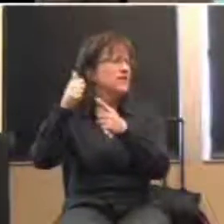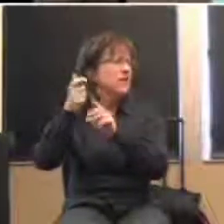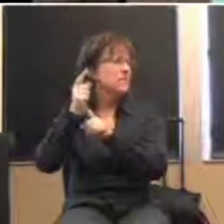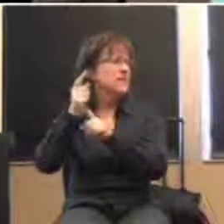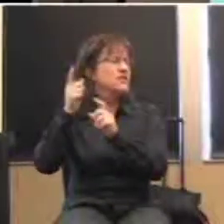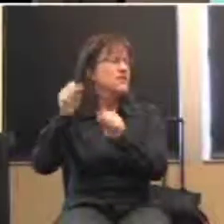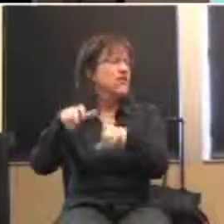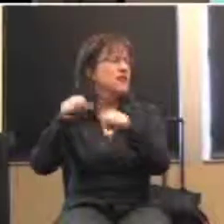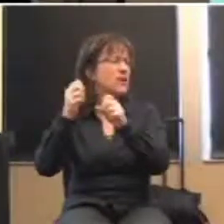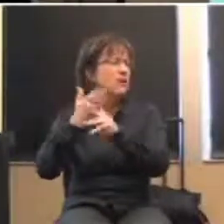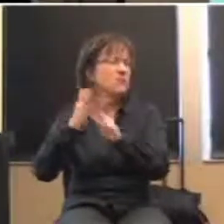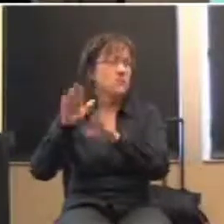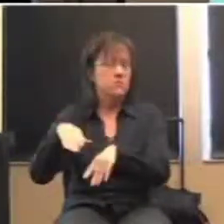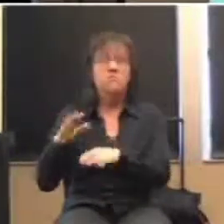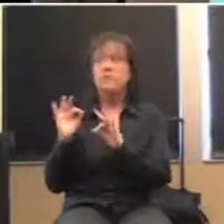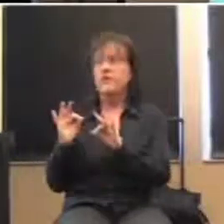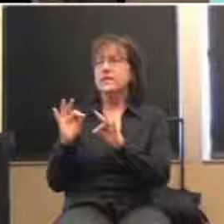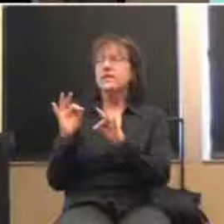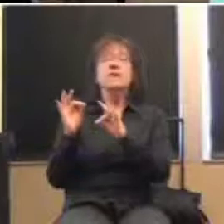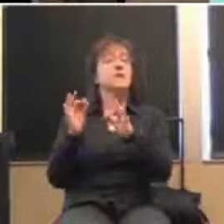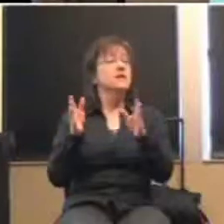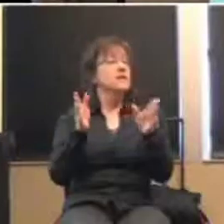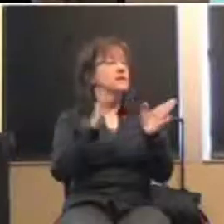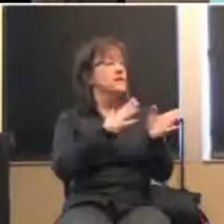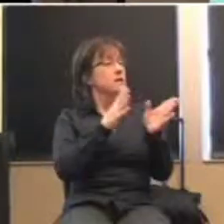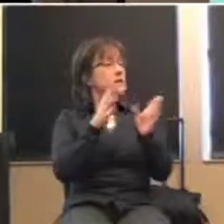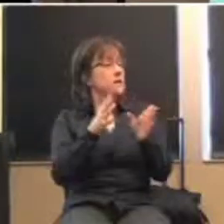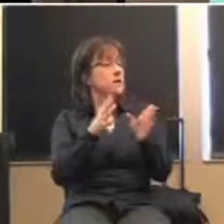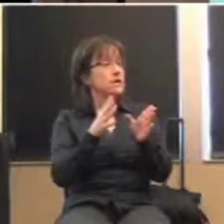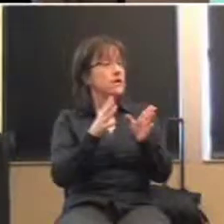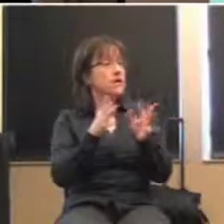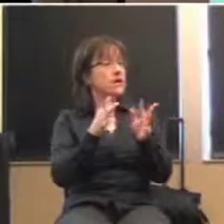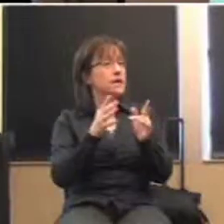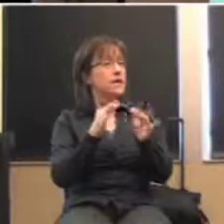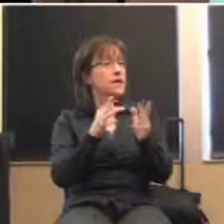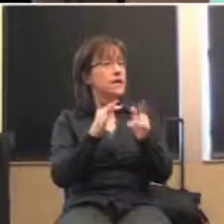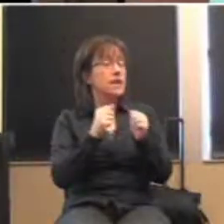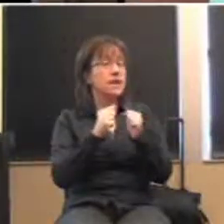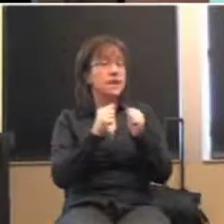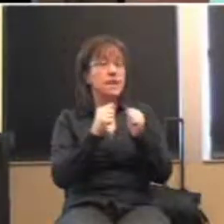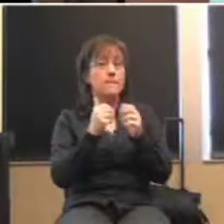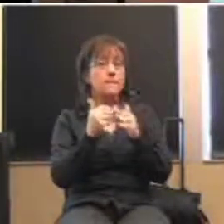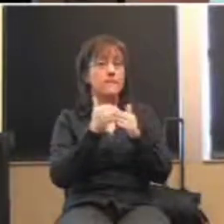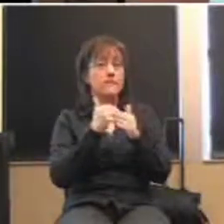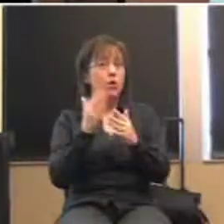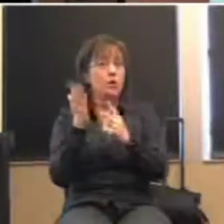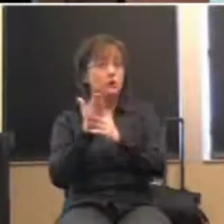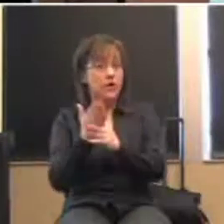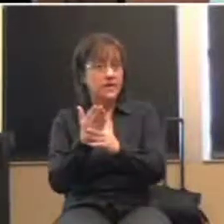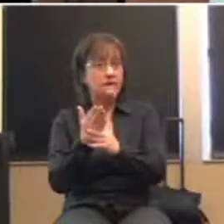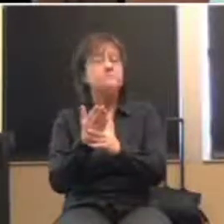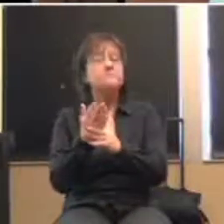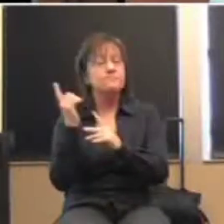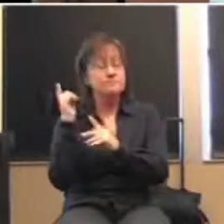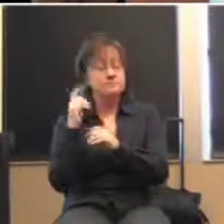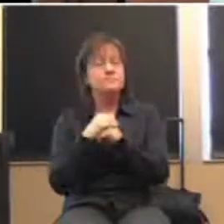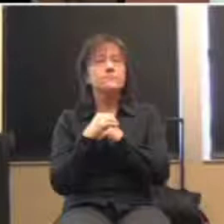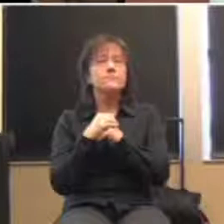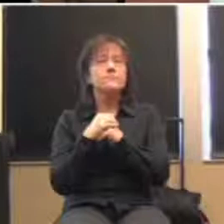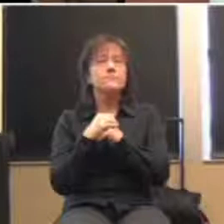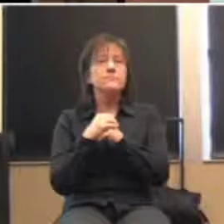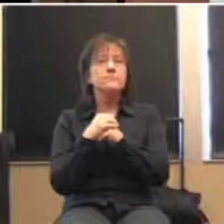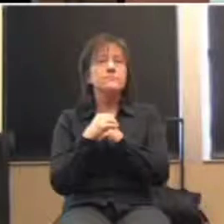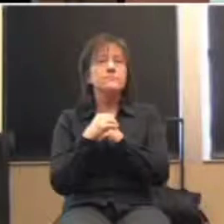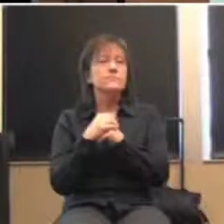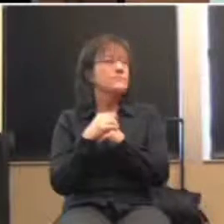5:10? Perfect. And then 5 to 10 minutes before we go to break. We know that behavior, you all